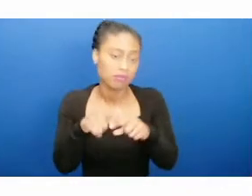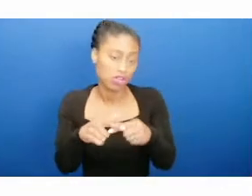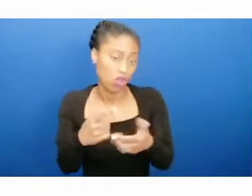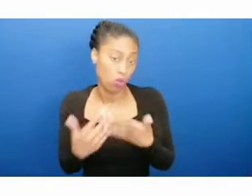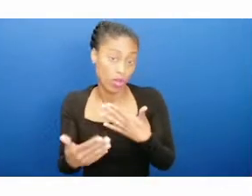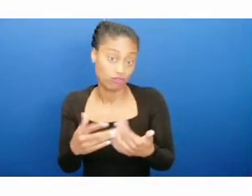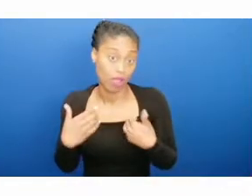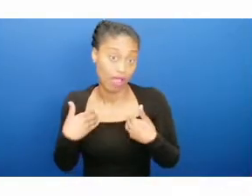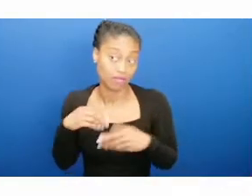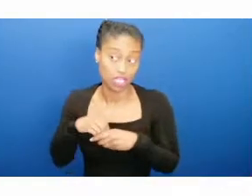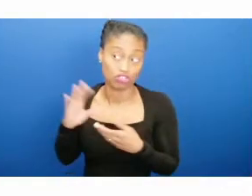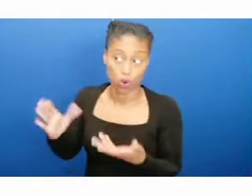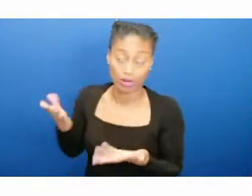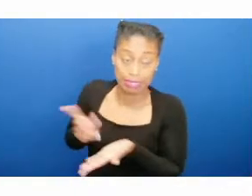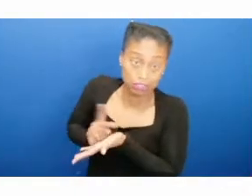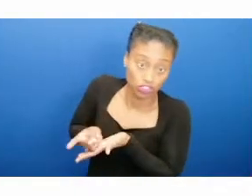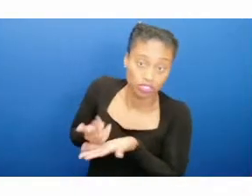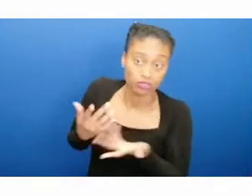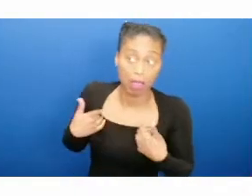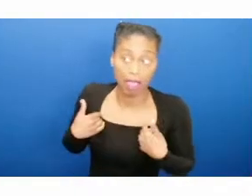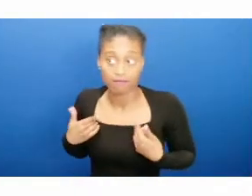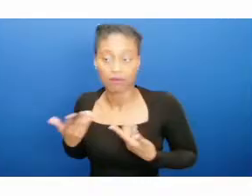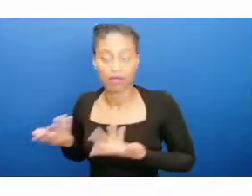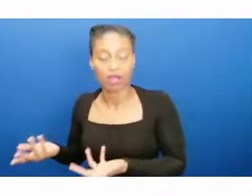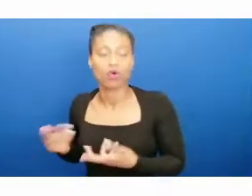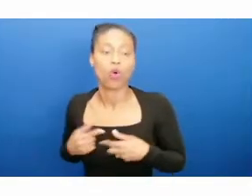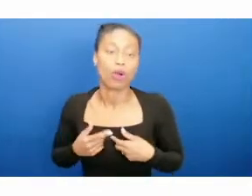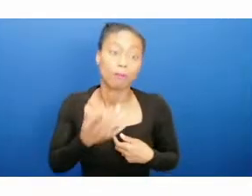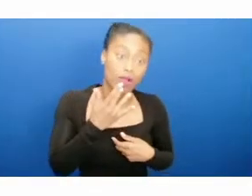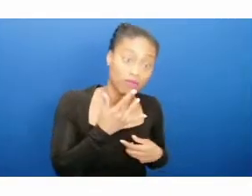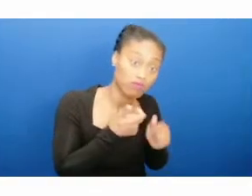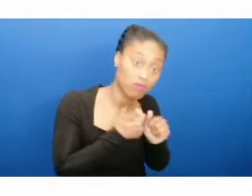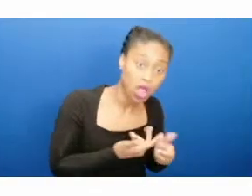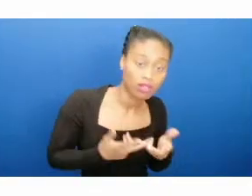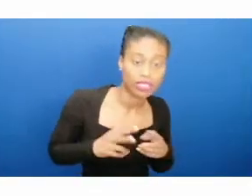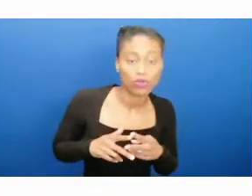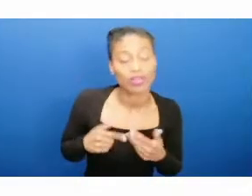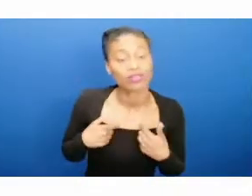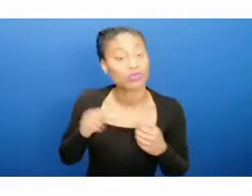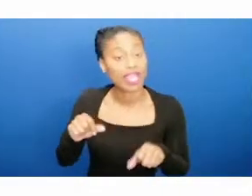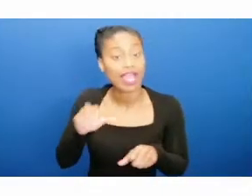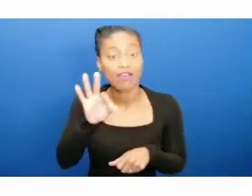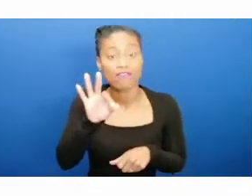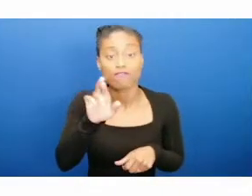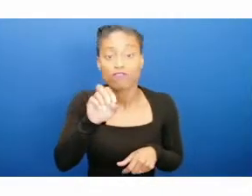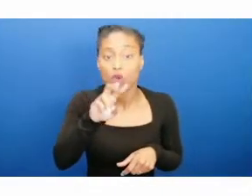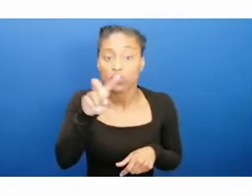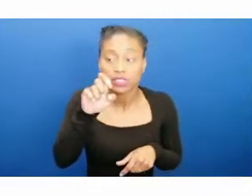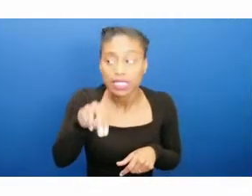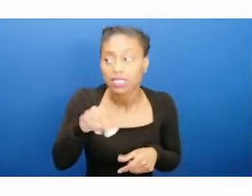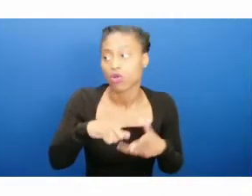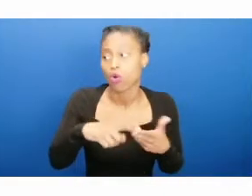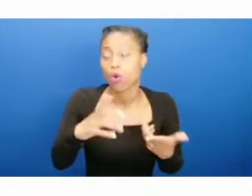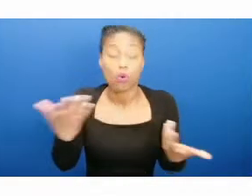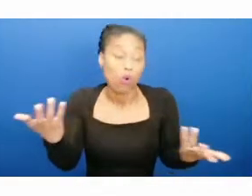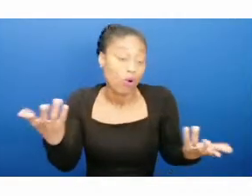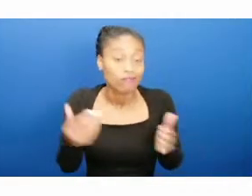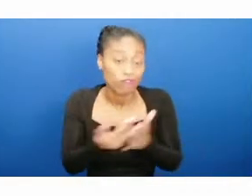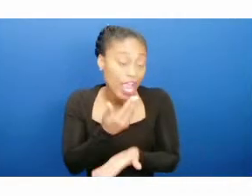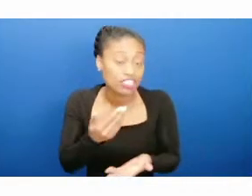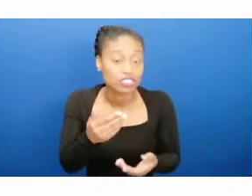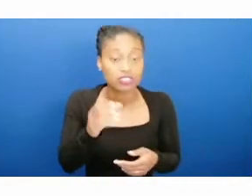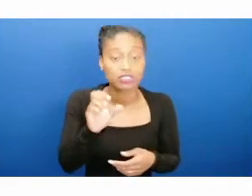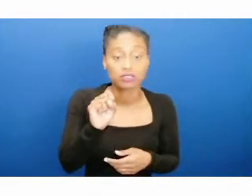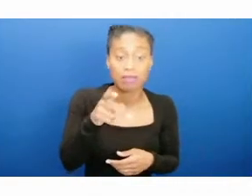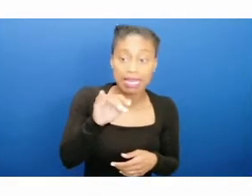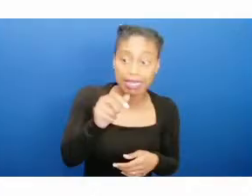hand or what your preferences are. So like I mentioned, you can use frozen or fresh spinach or kale instead of the baby spinach